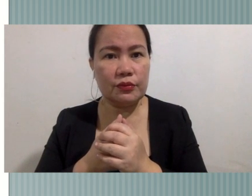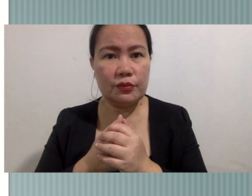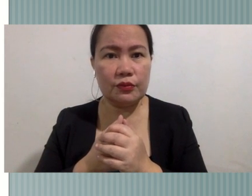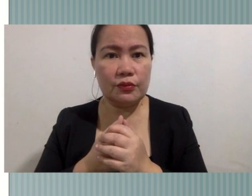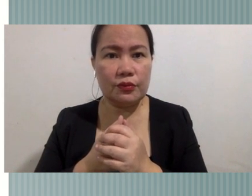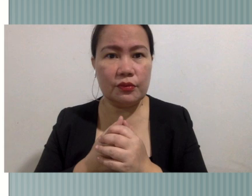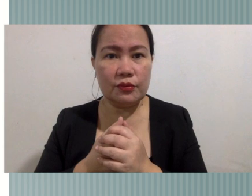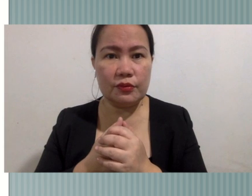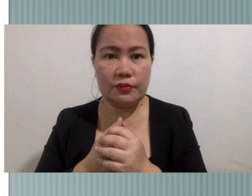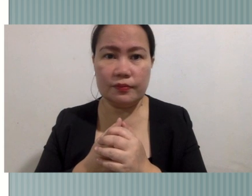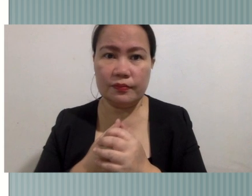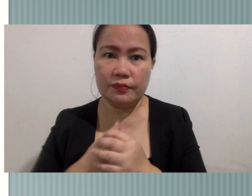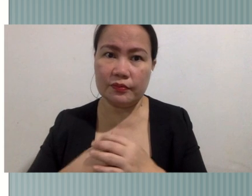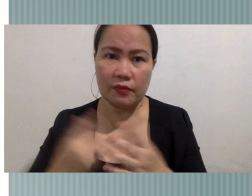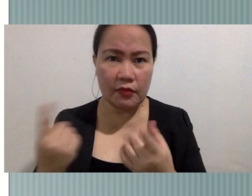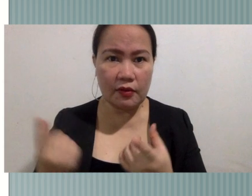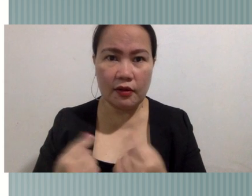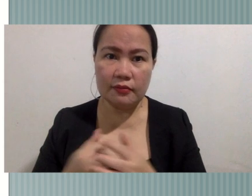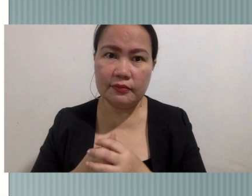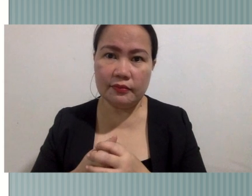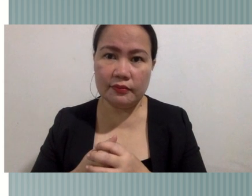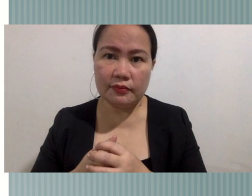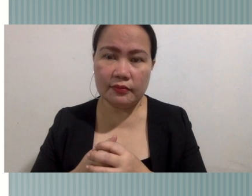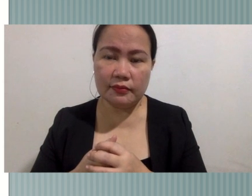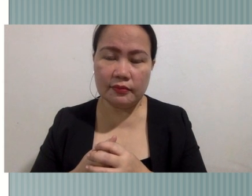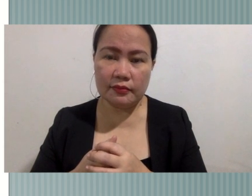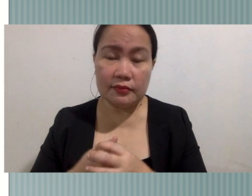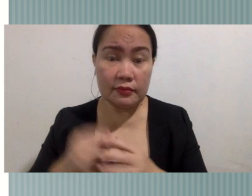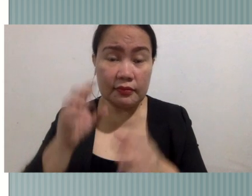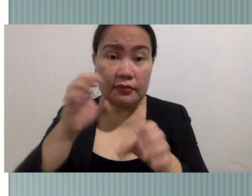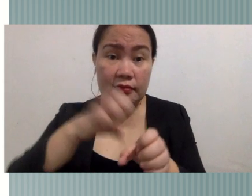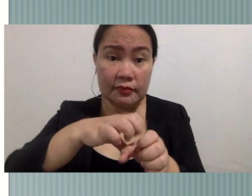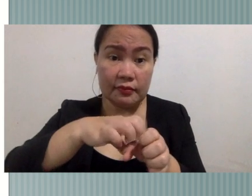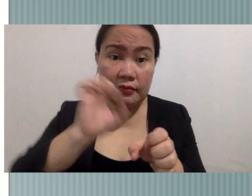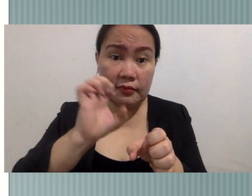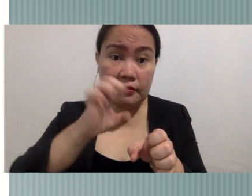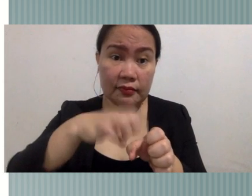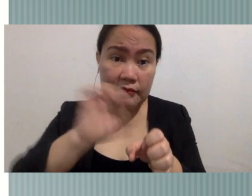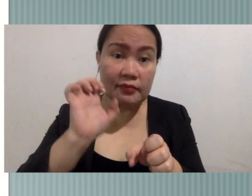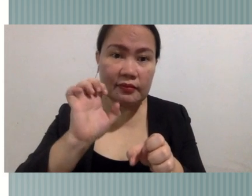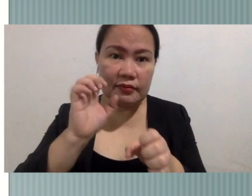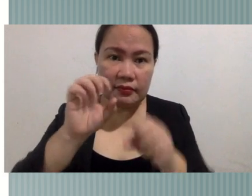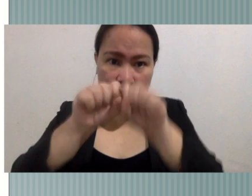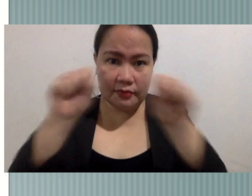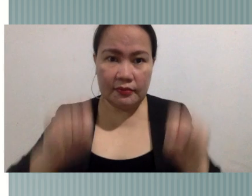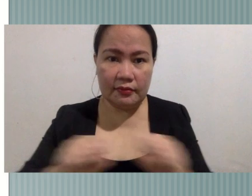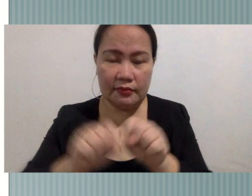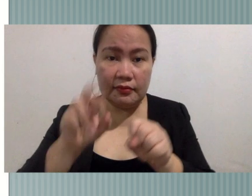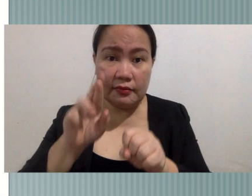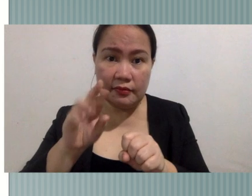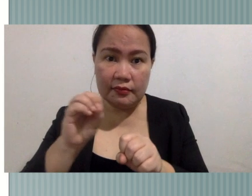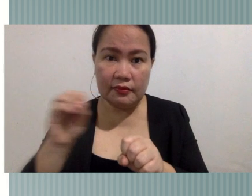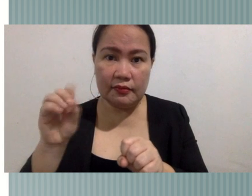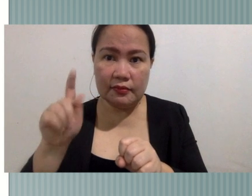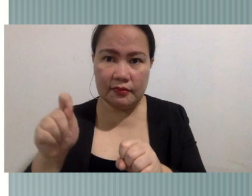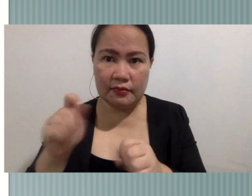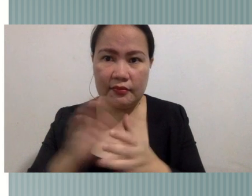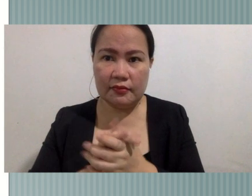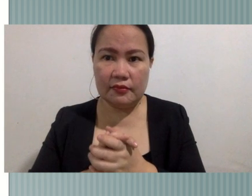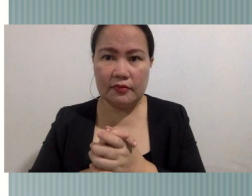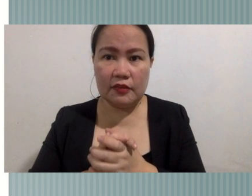ginagawa natin during solving quadratic equation by extracting the square root? Okay, so extract na natin,